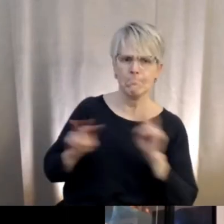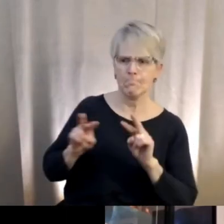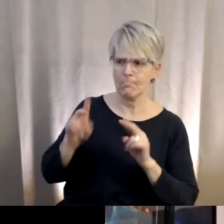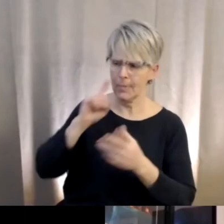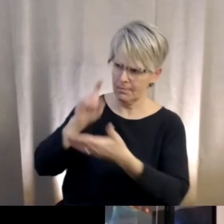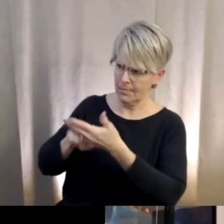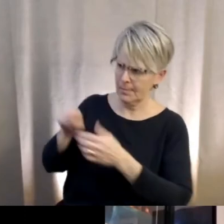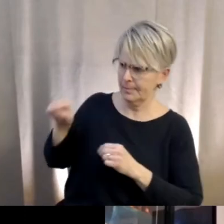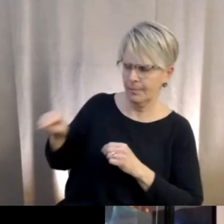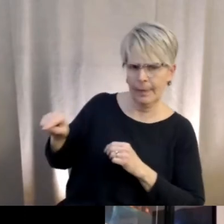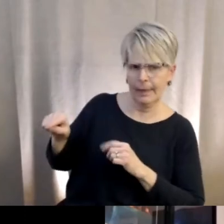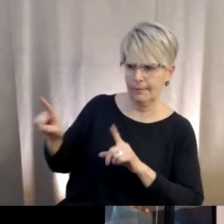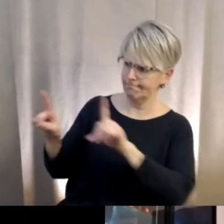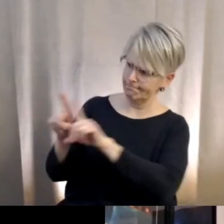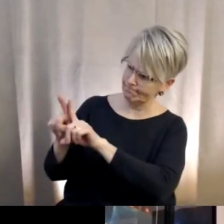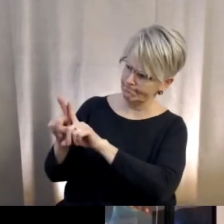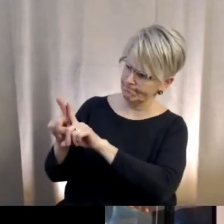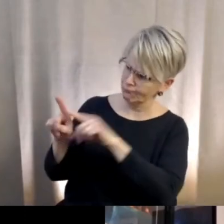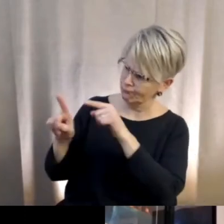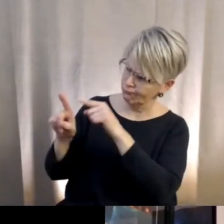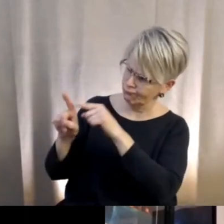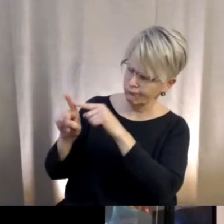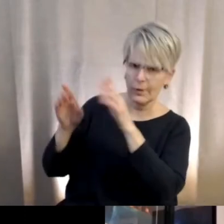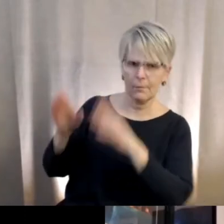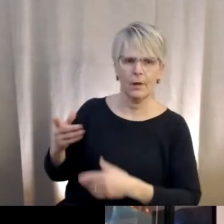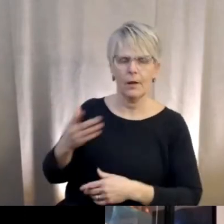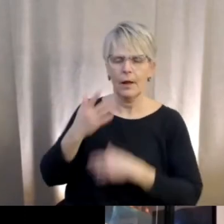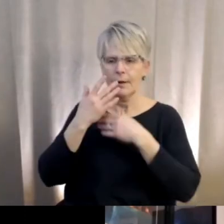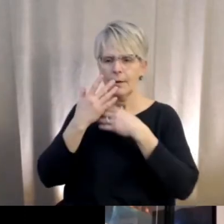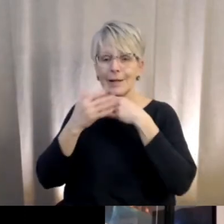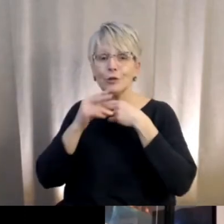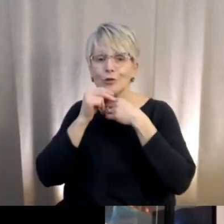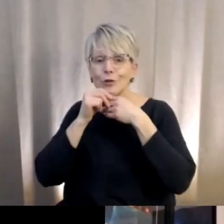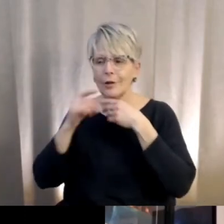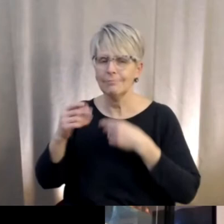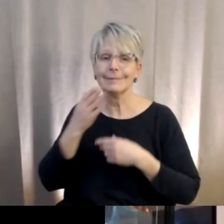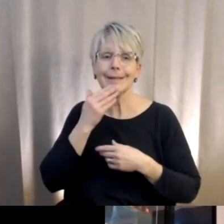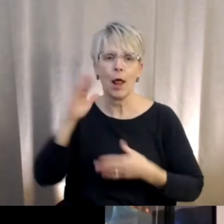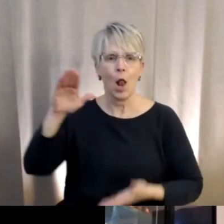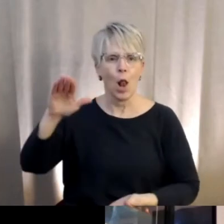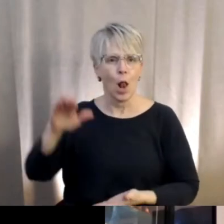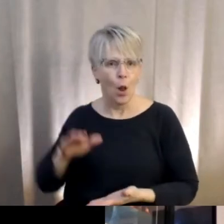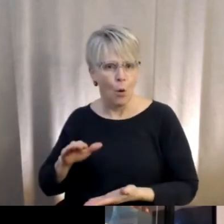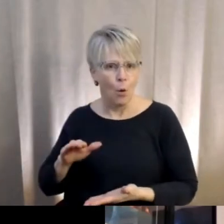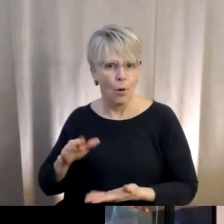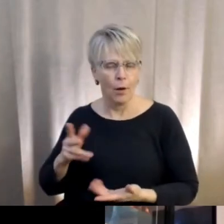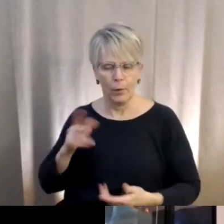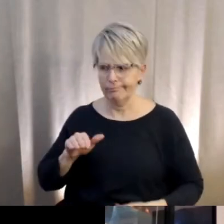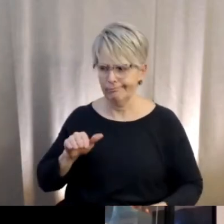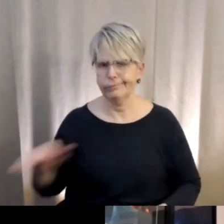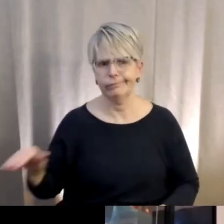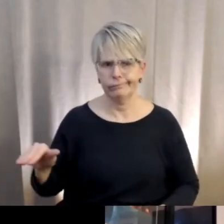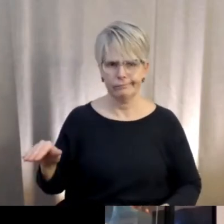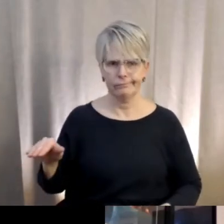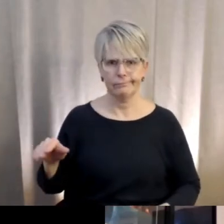team member, you know, has low blood sugar, and will offer them some kind of a prompt that